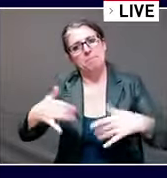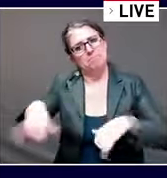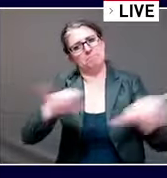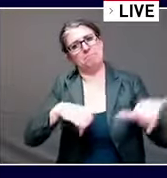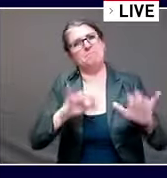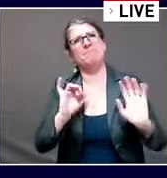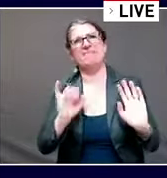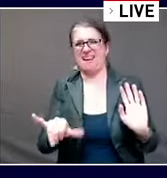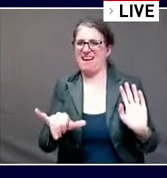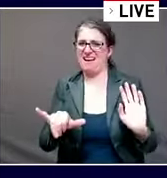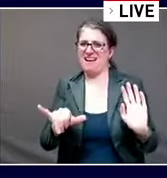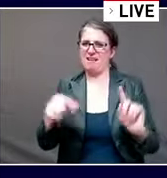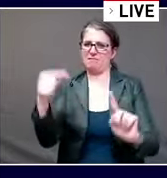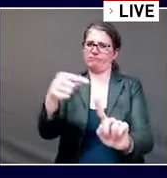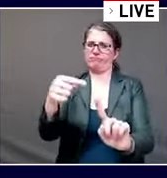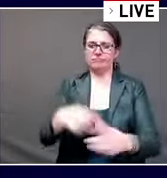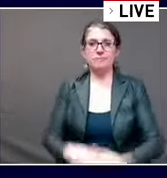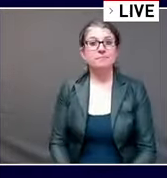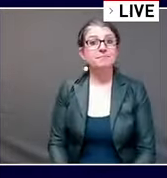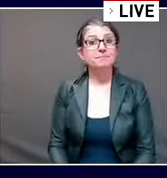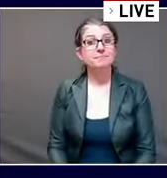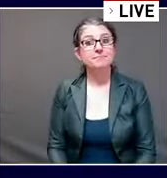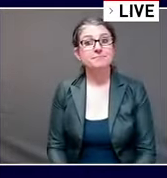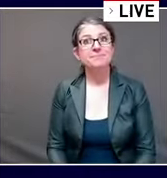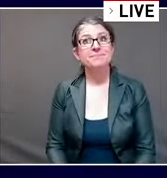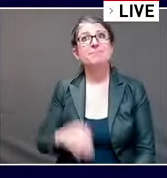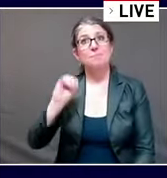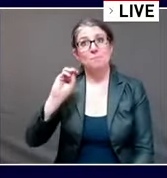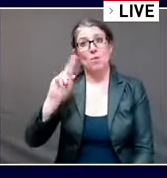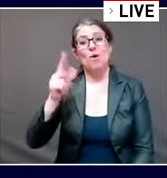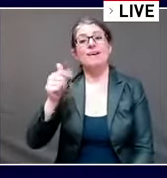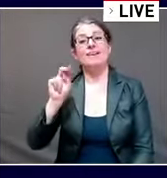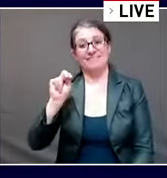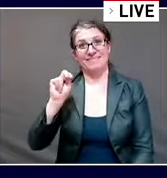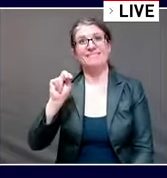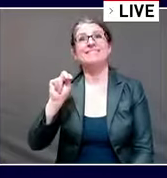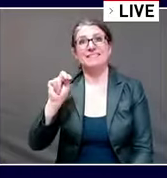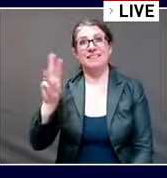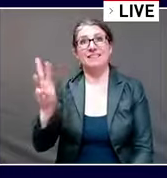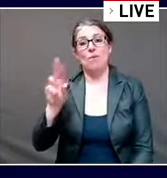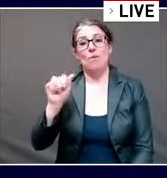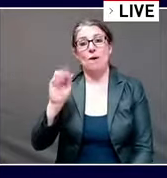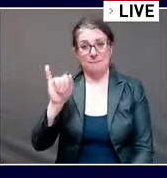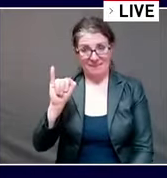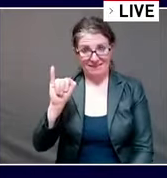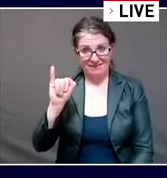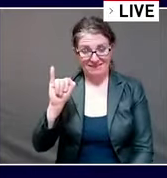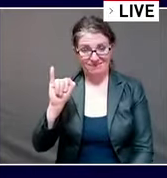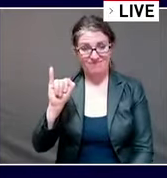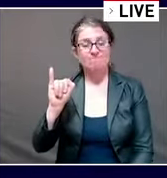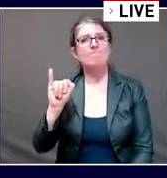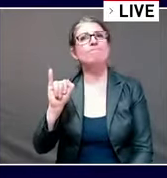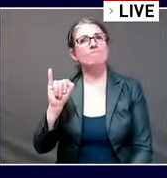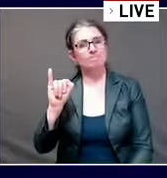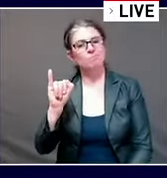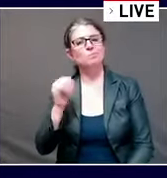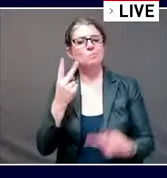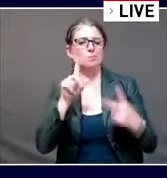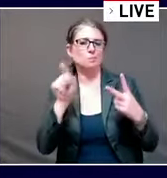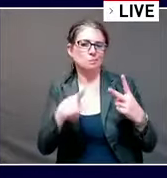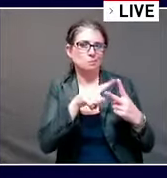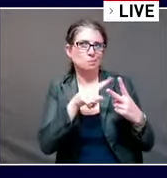Hi, Dr. Shah. My question is questions. First question is about testing.